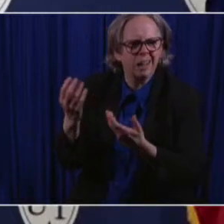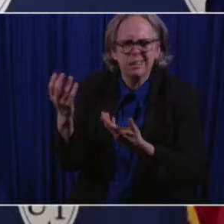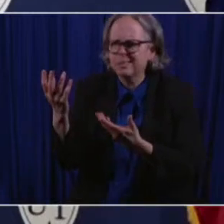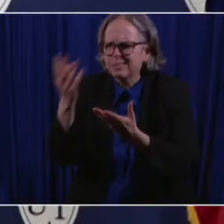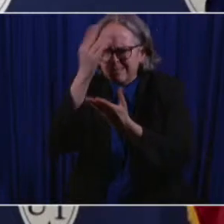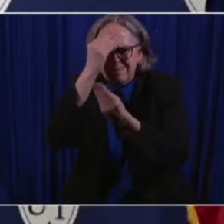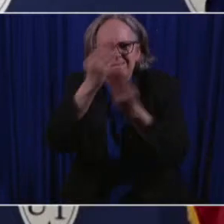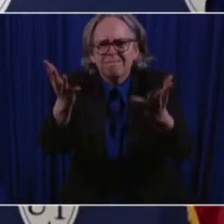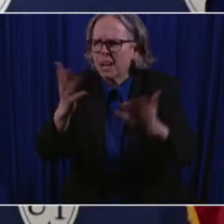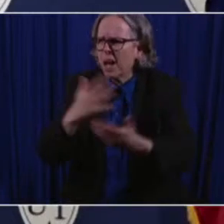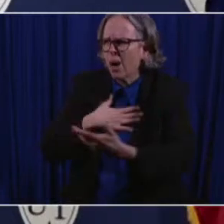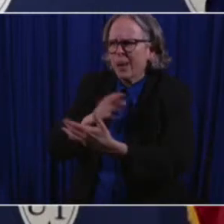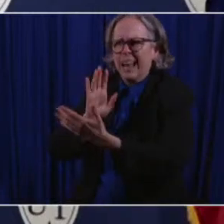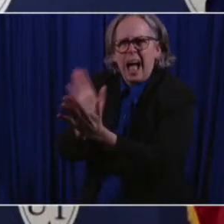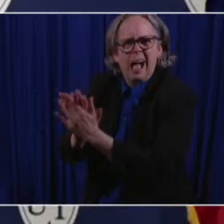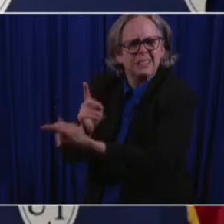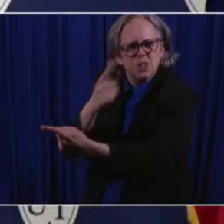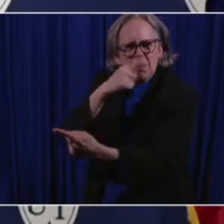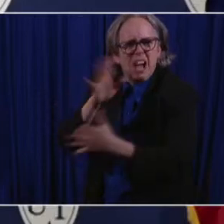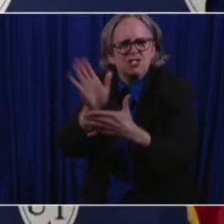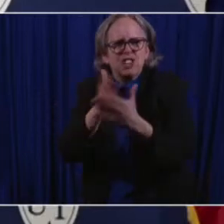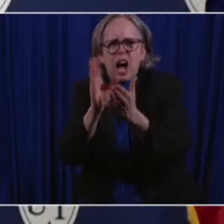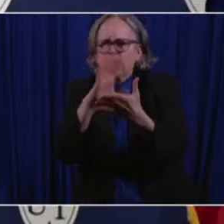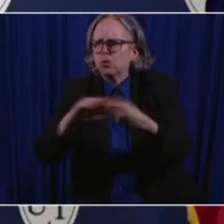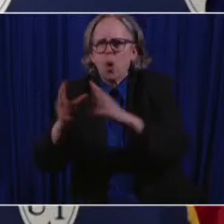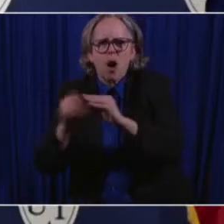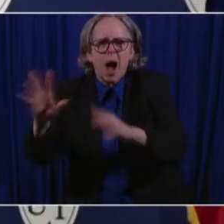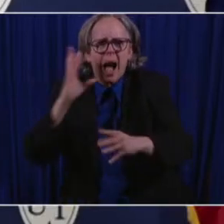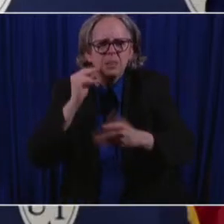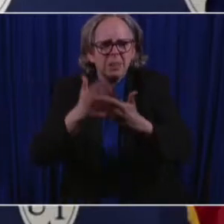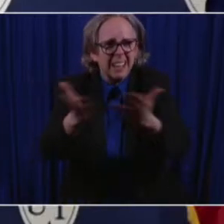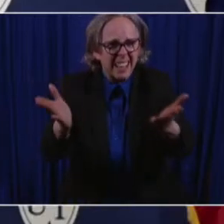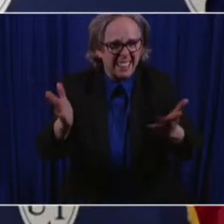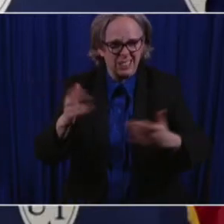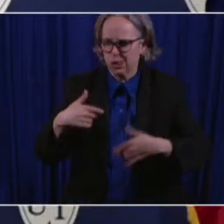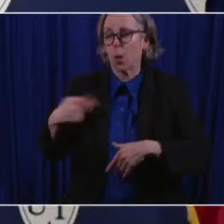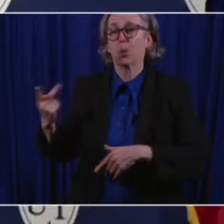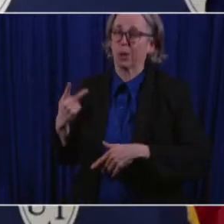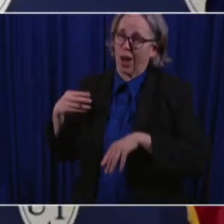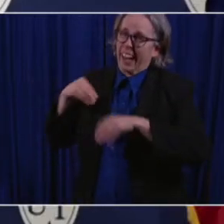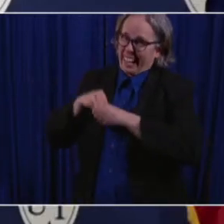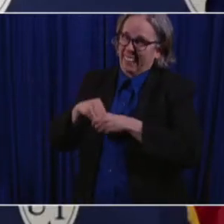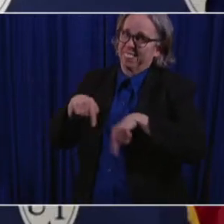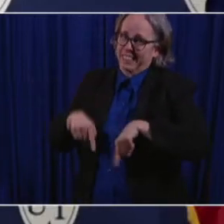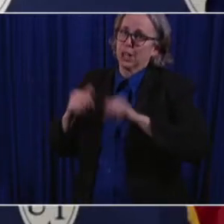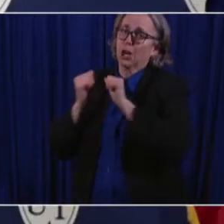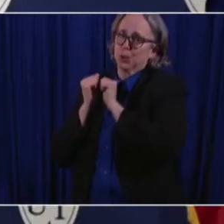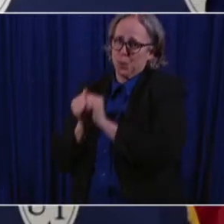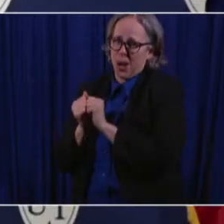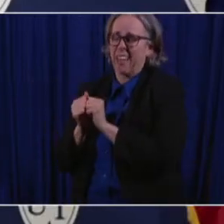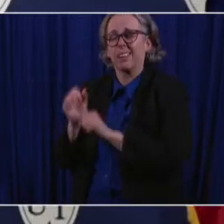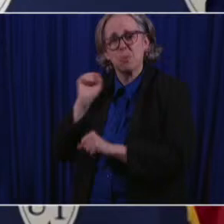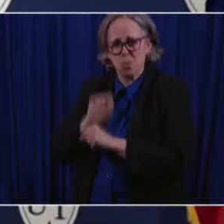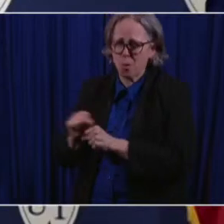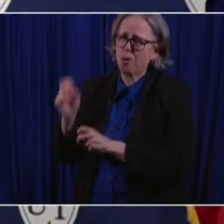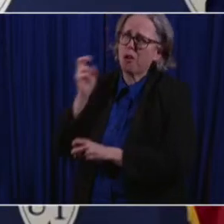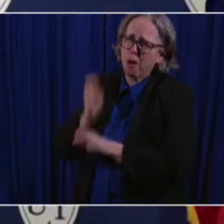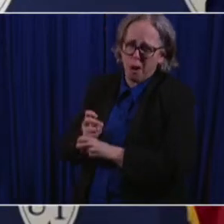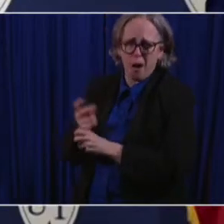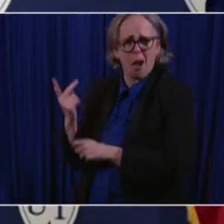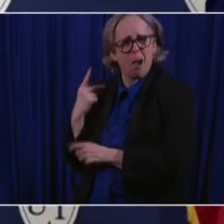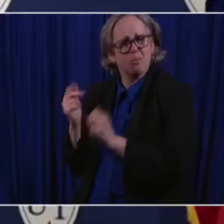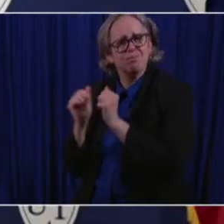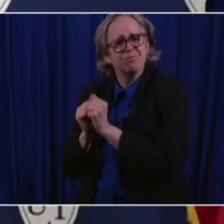think, we're just sort of in this together and we're working hard, and, being out here, seeing what everyone's doing is